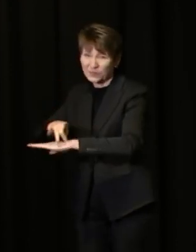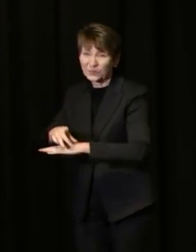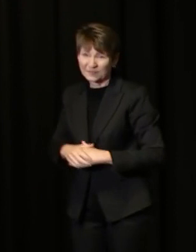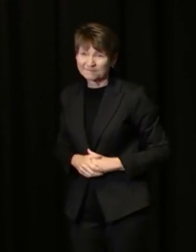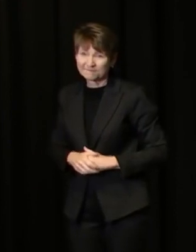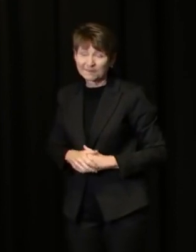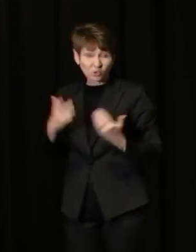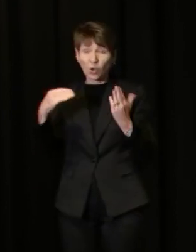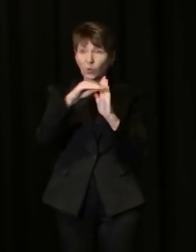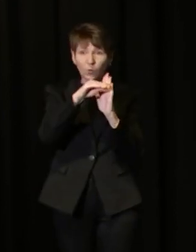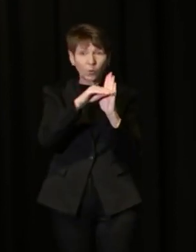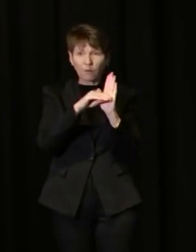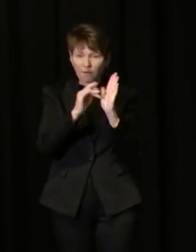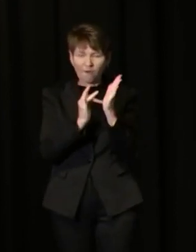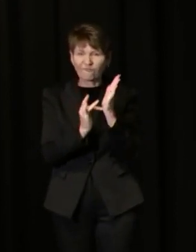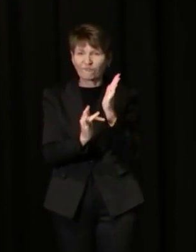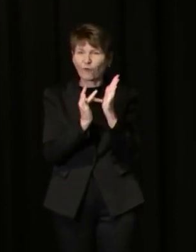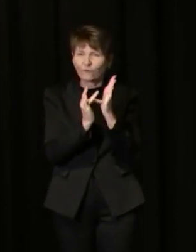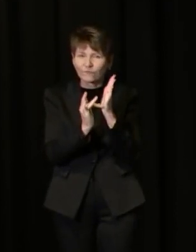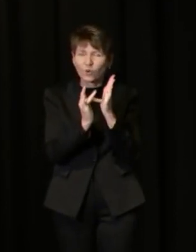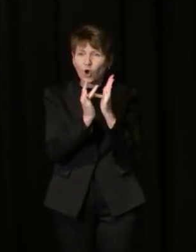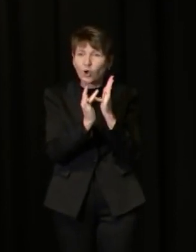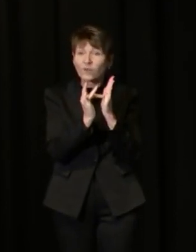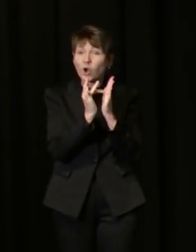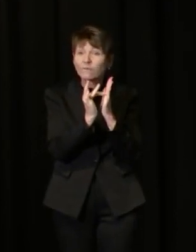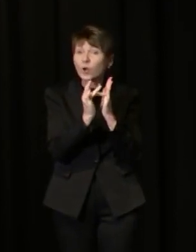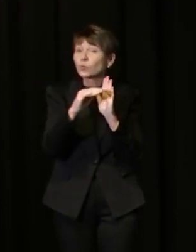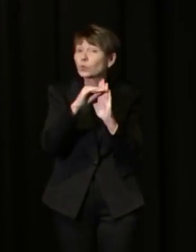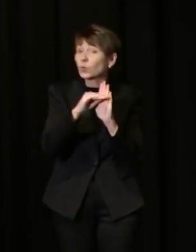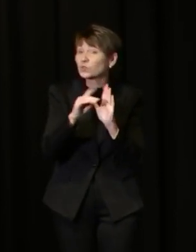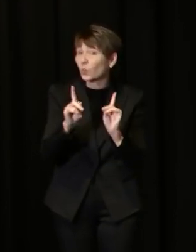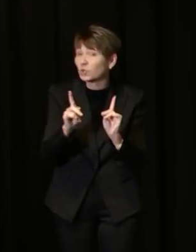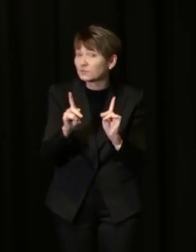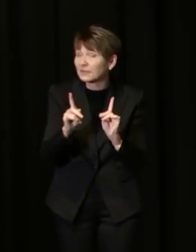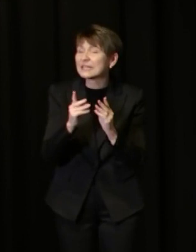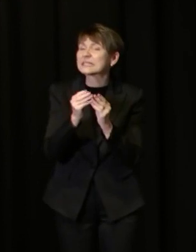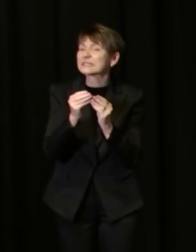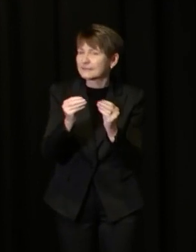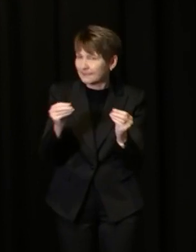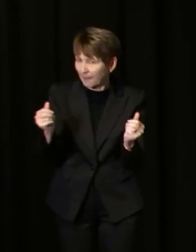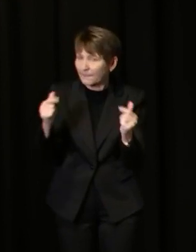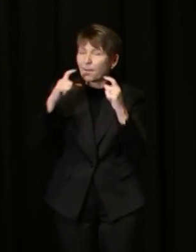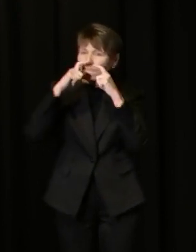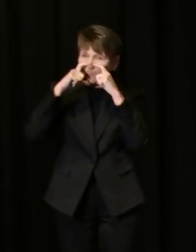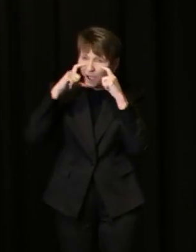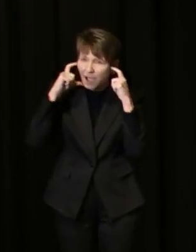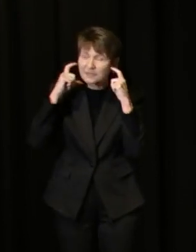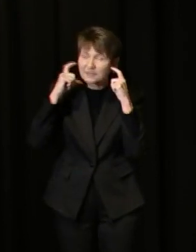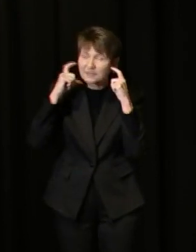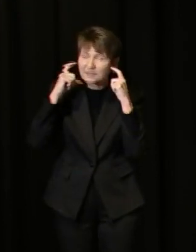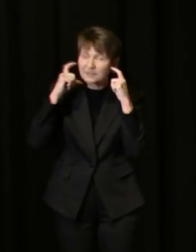few rules, and I'd summarise them as such. Some masks in some